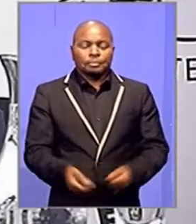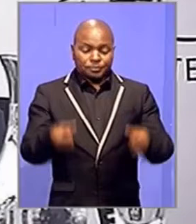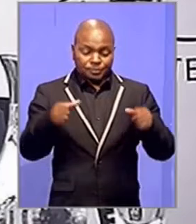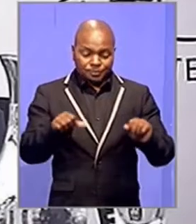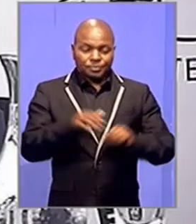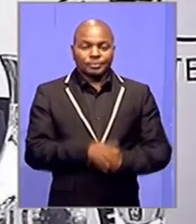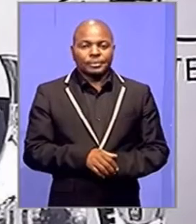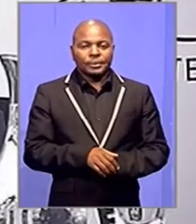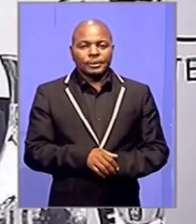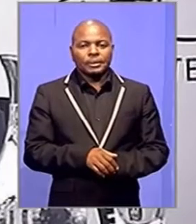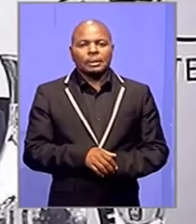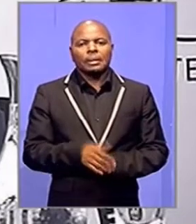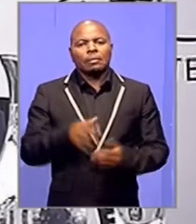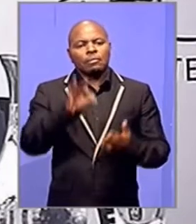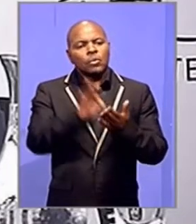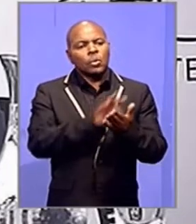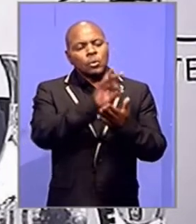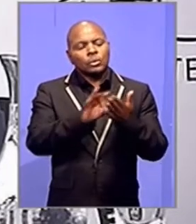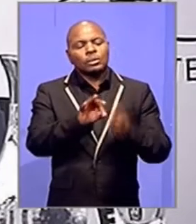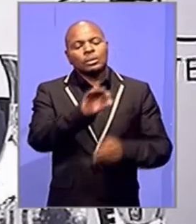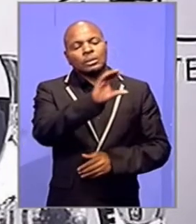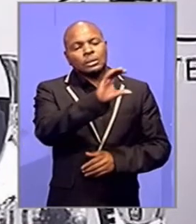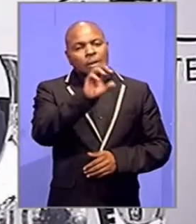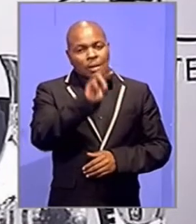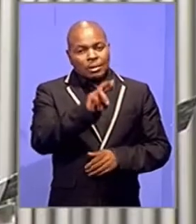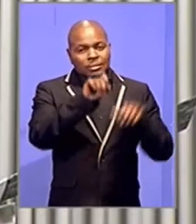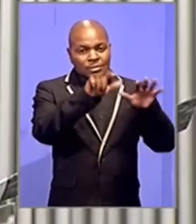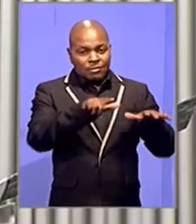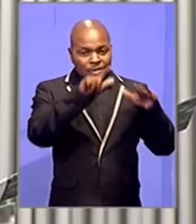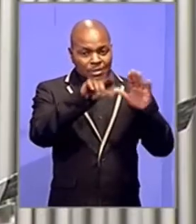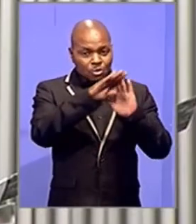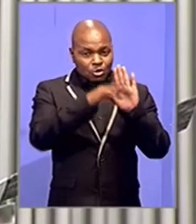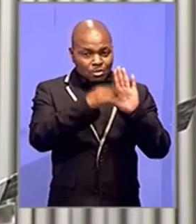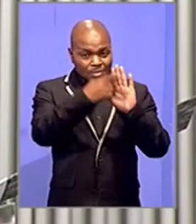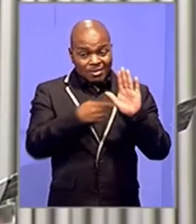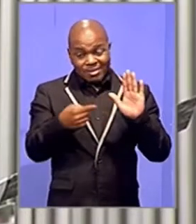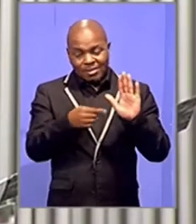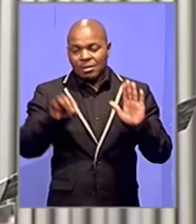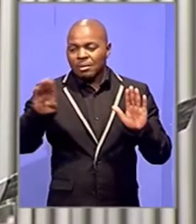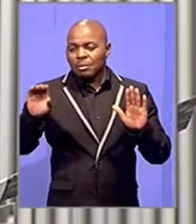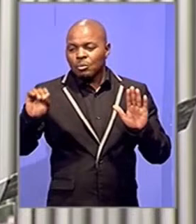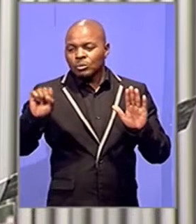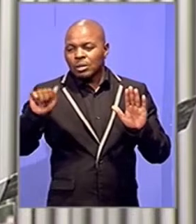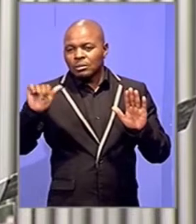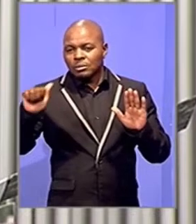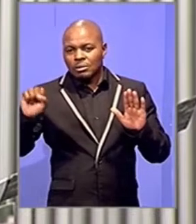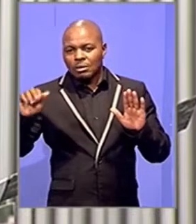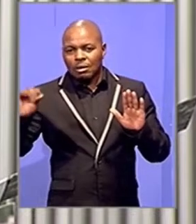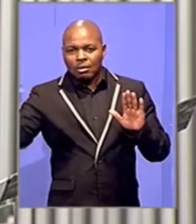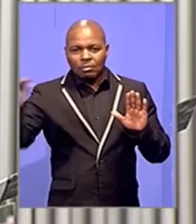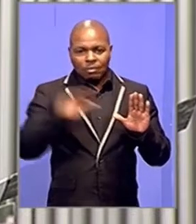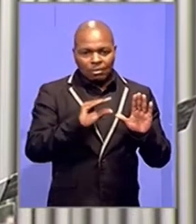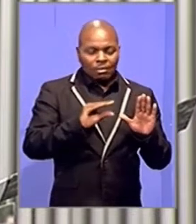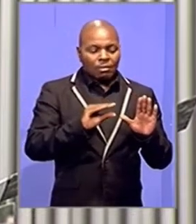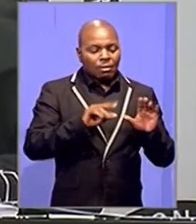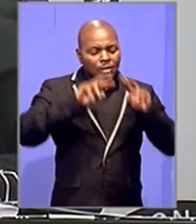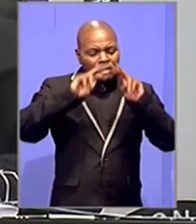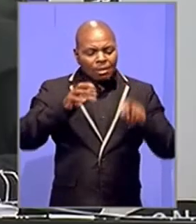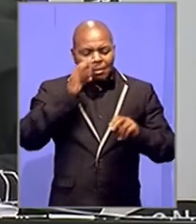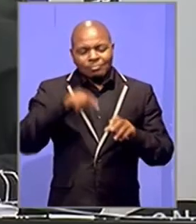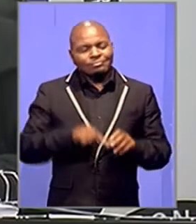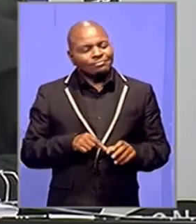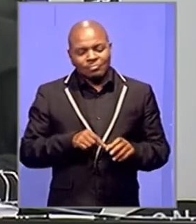jwalo, ntlheng ya matsholo a dikgetho a CR17 e leng a thusweng ke Bosasa, diphuputso di re taba ena e ne sa